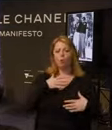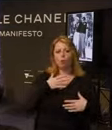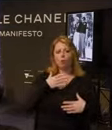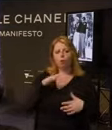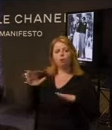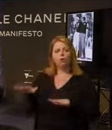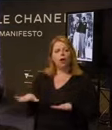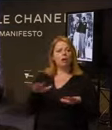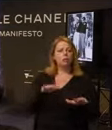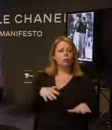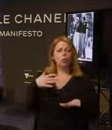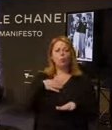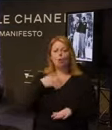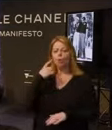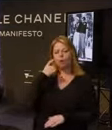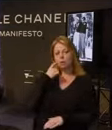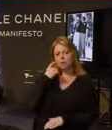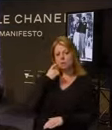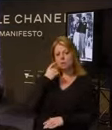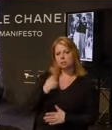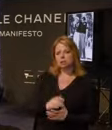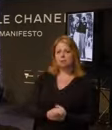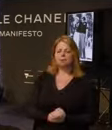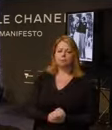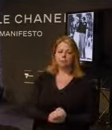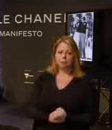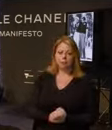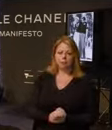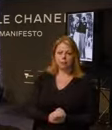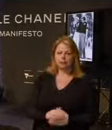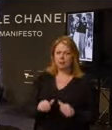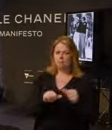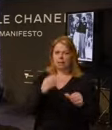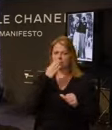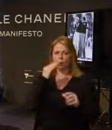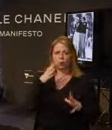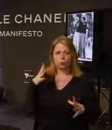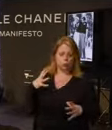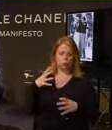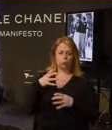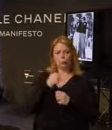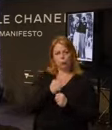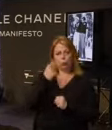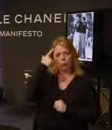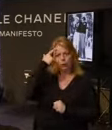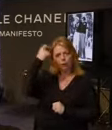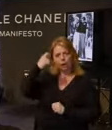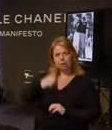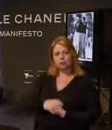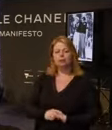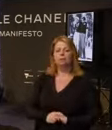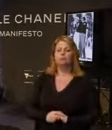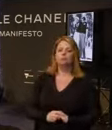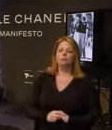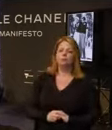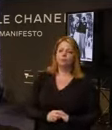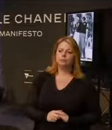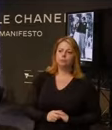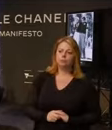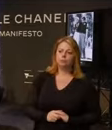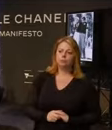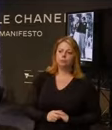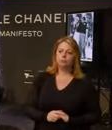word ease, I think, is the best one to sort of sum up that that notion of not